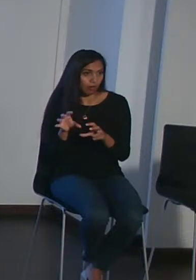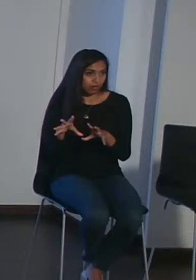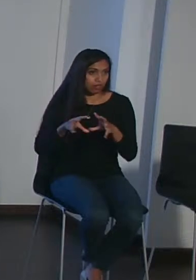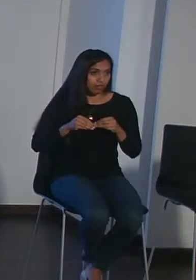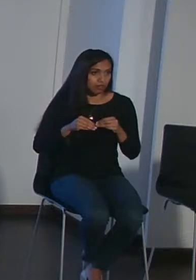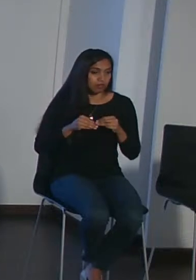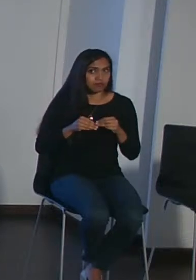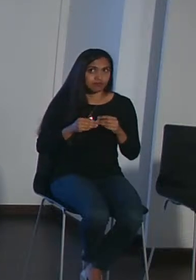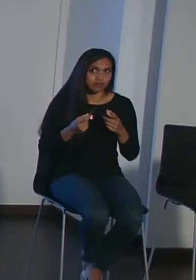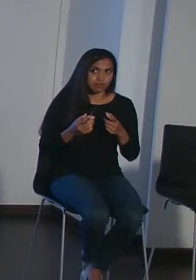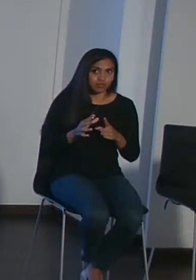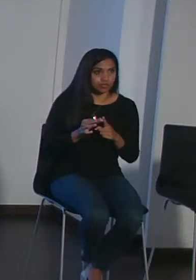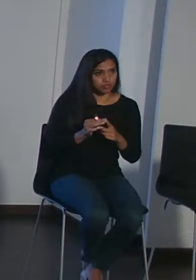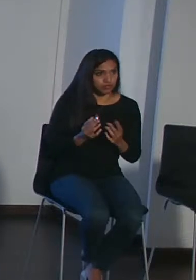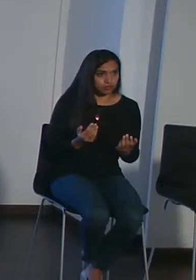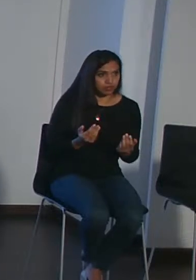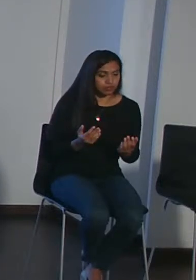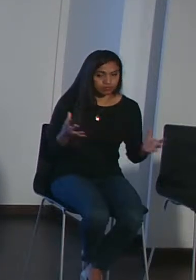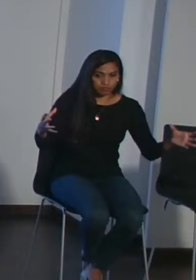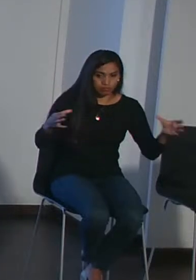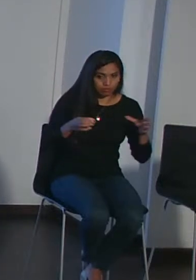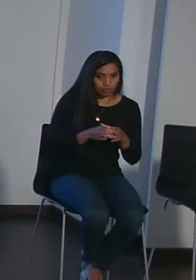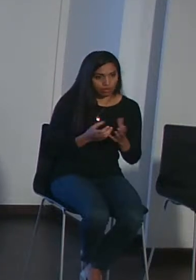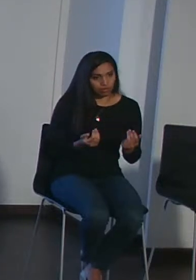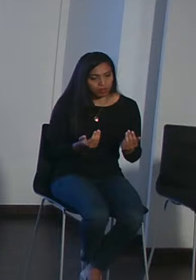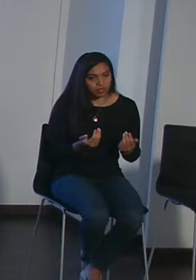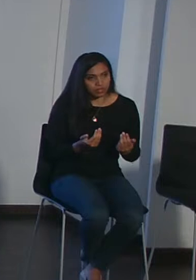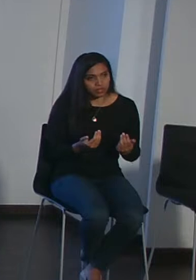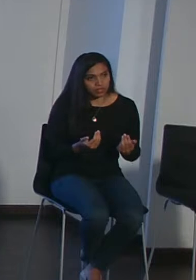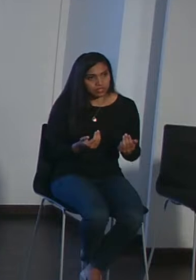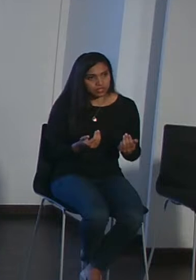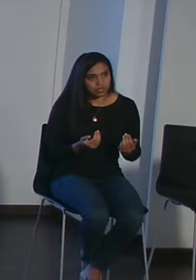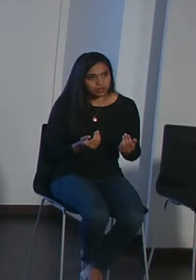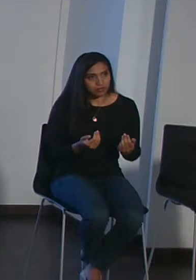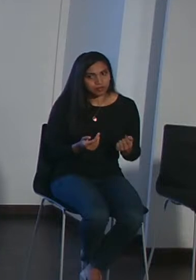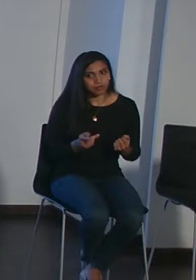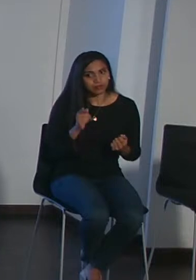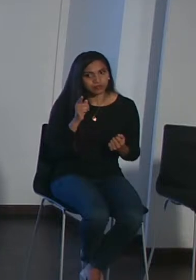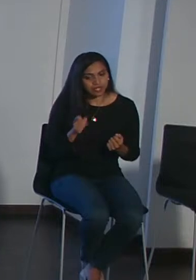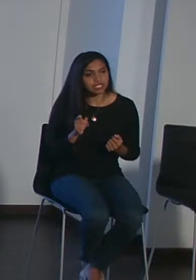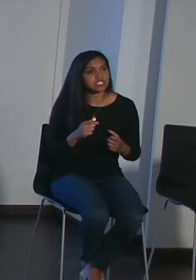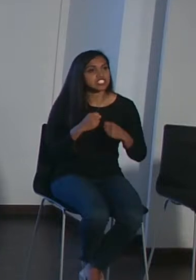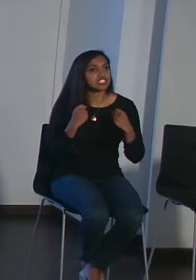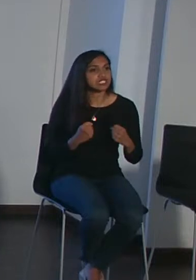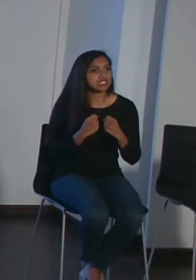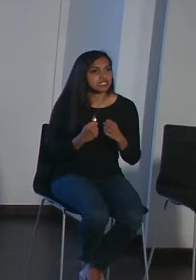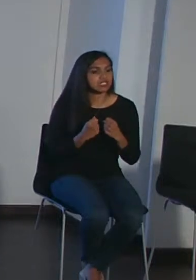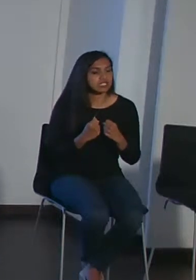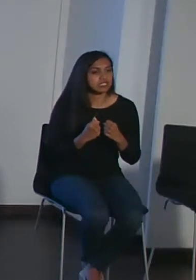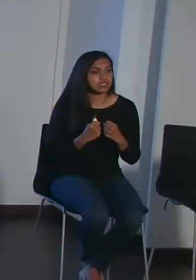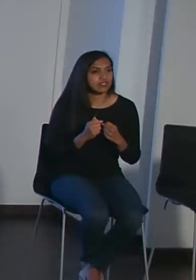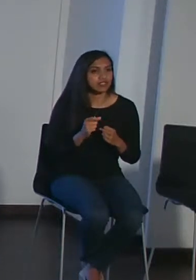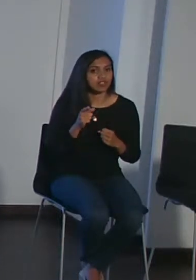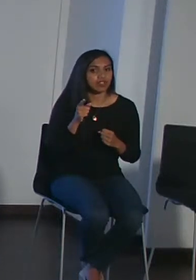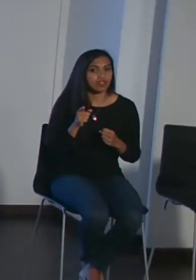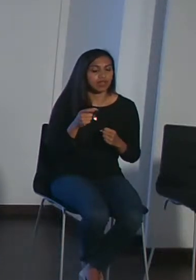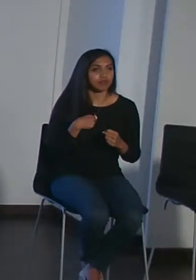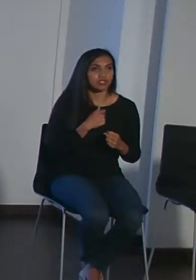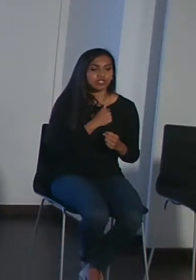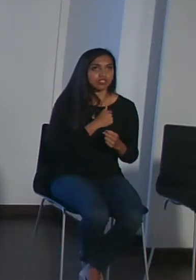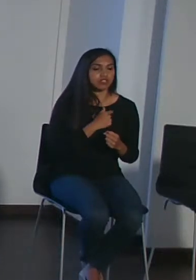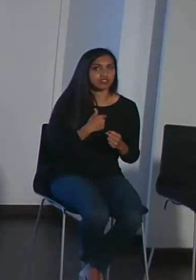have the space to do this? And that's again a challenge to tell them, I'm sorry,